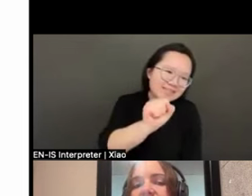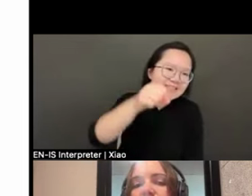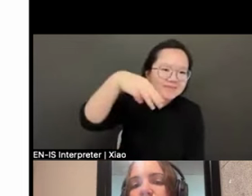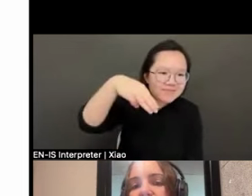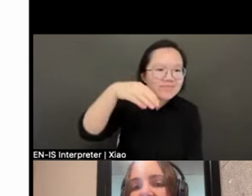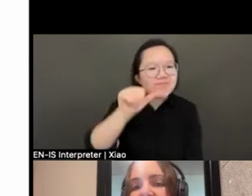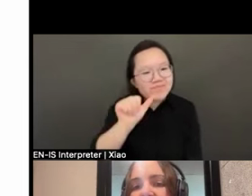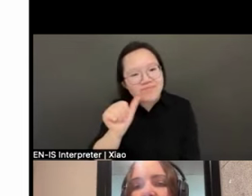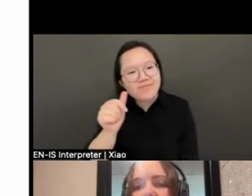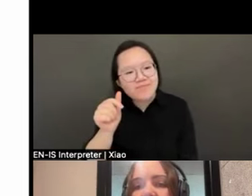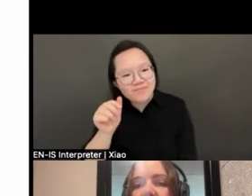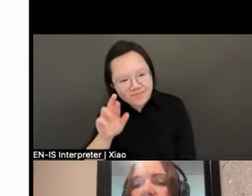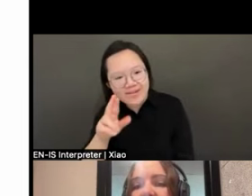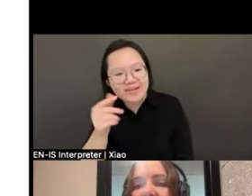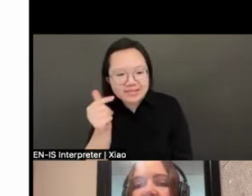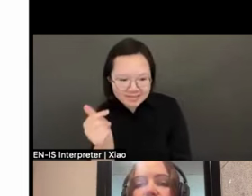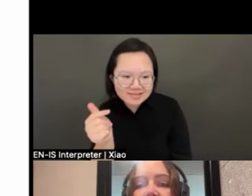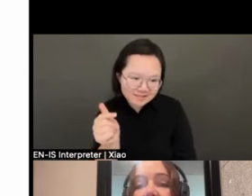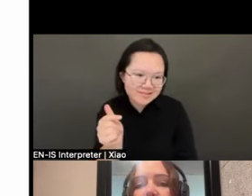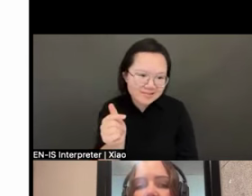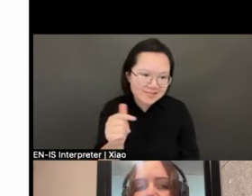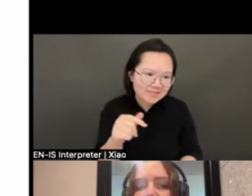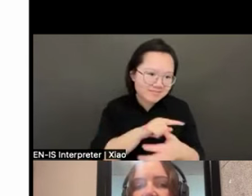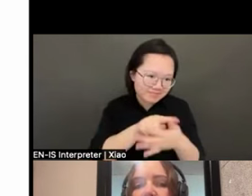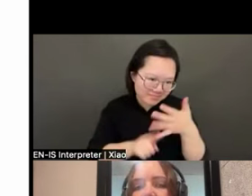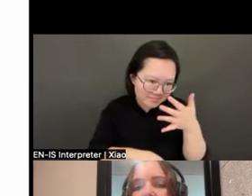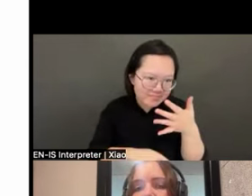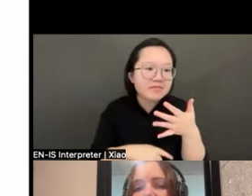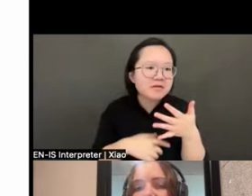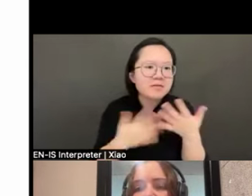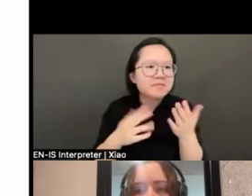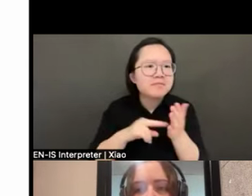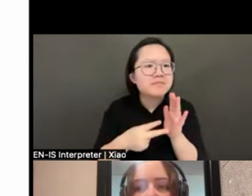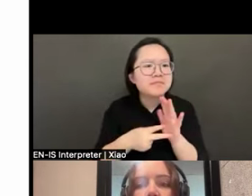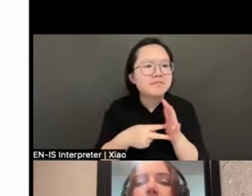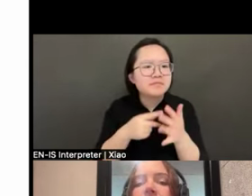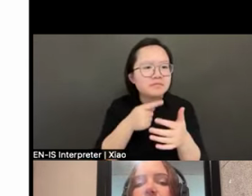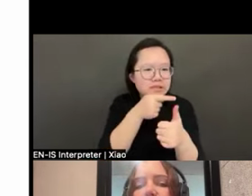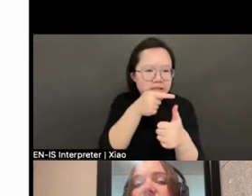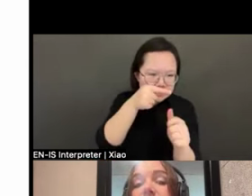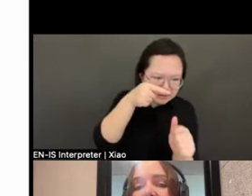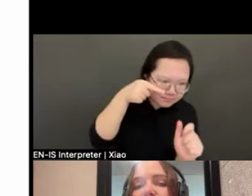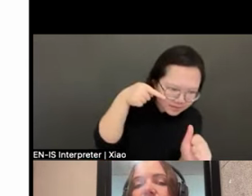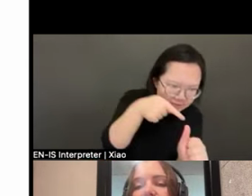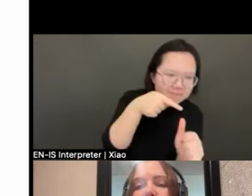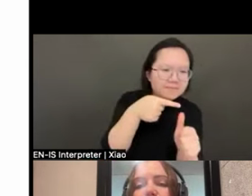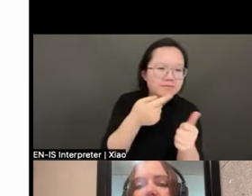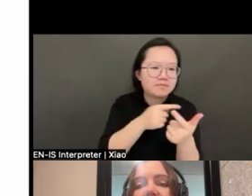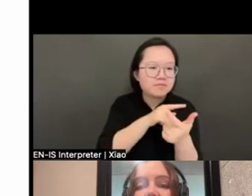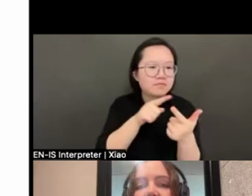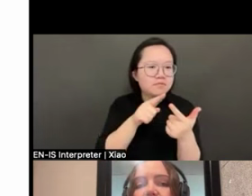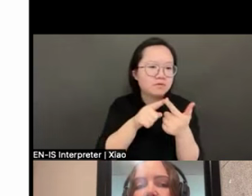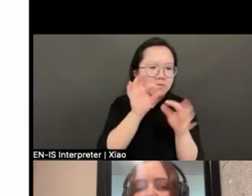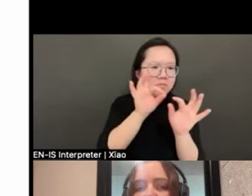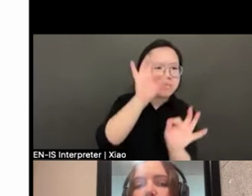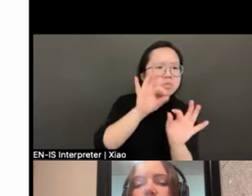Does it include all necessary information? Are the answers easy to understand for people outside of your consortium? So really make sure that that